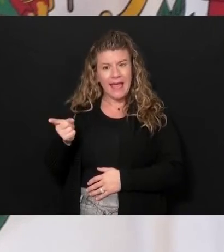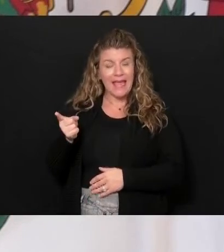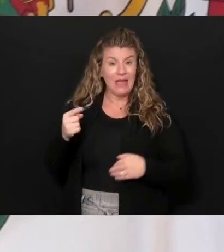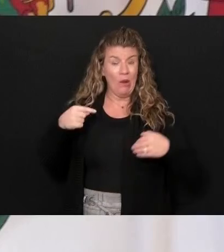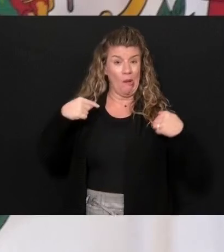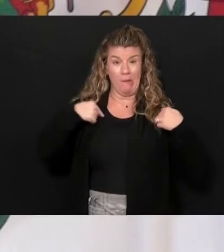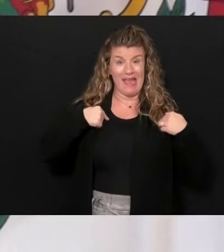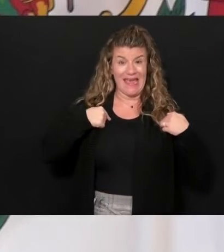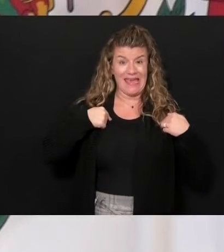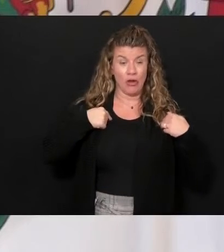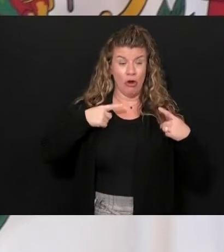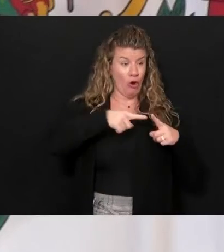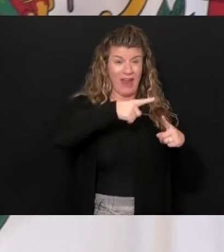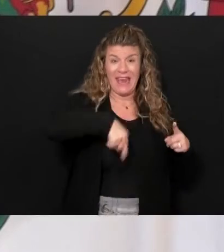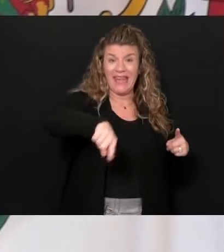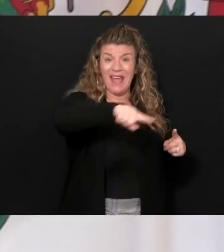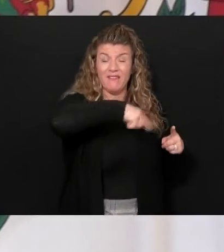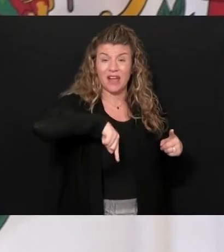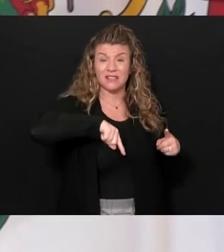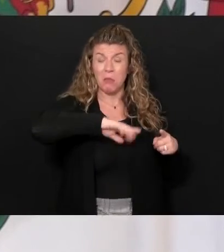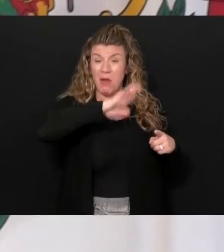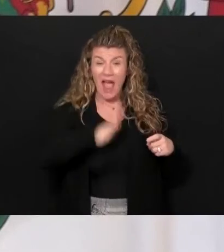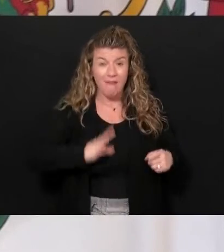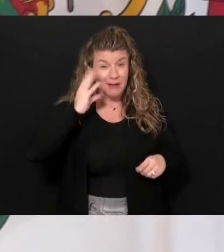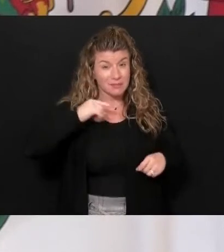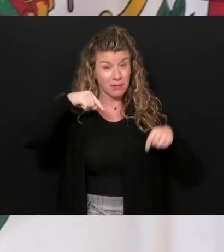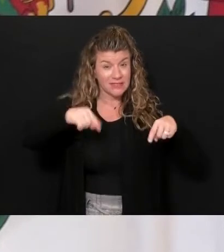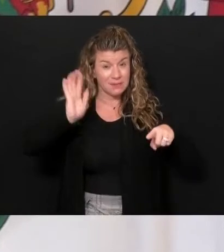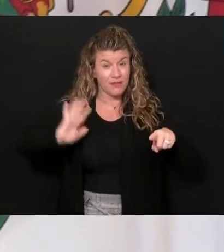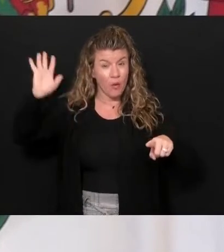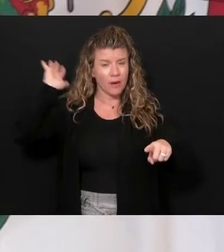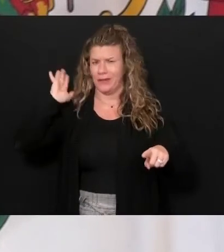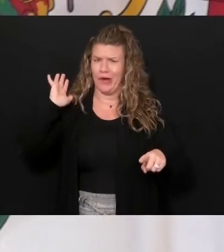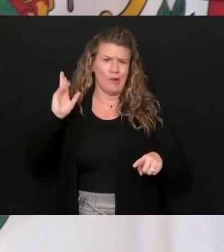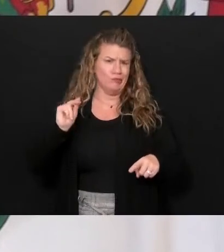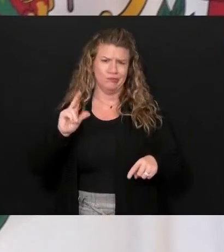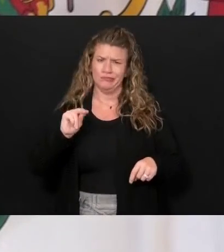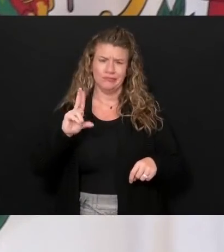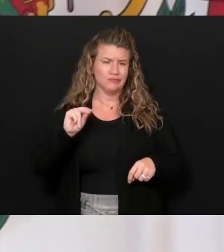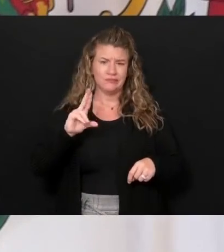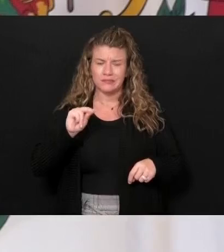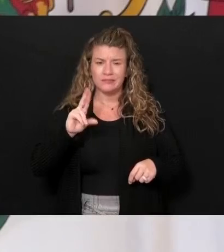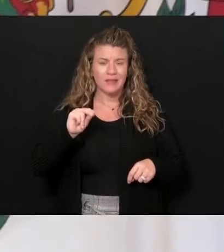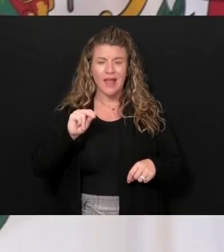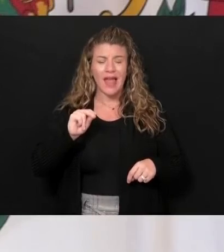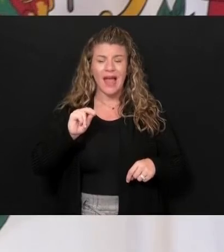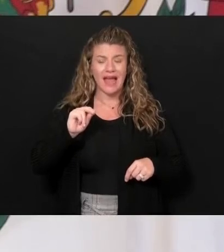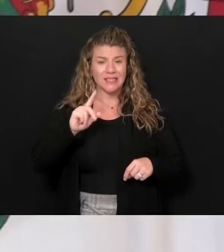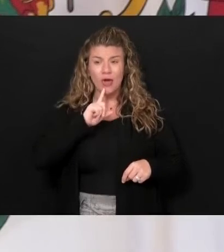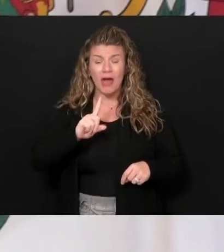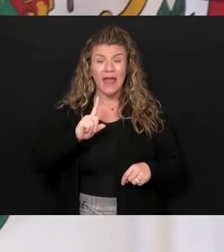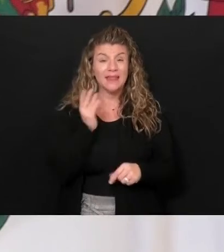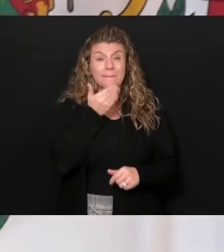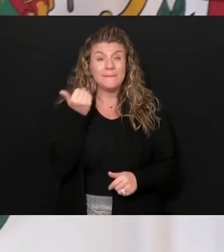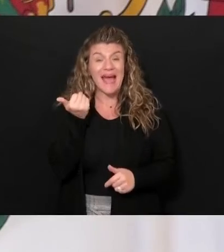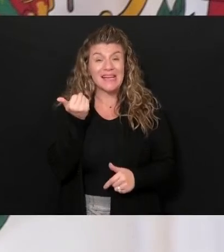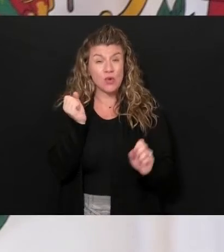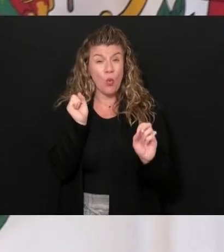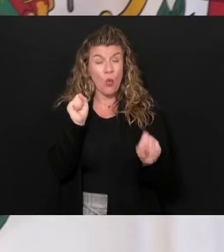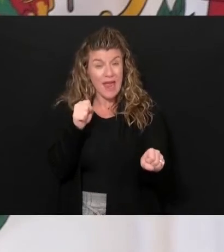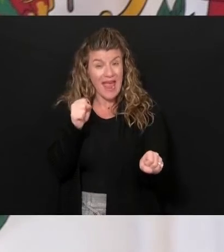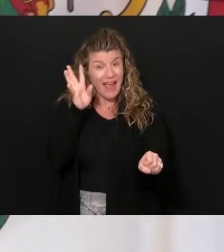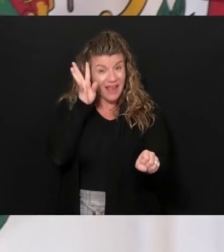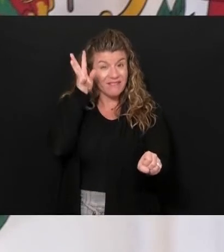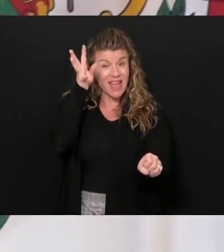any of us have ever dealt with anything like this before. And the very, very best that we can possibly come up